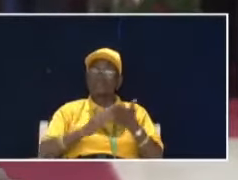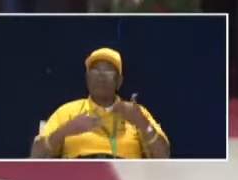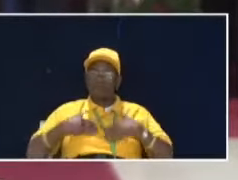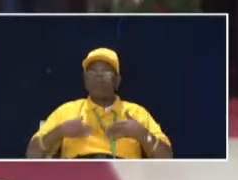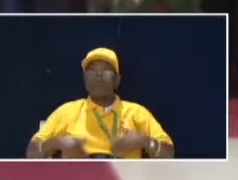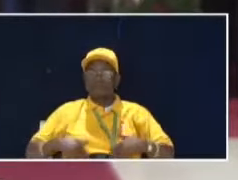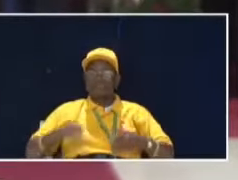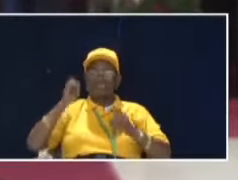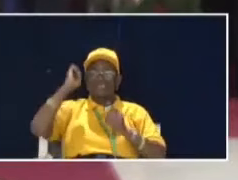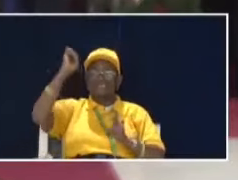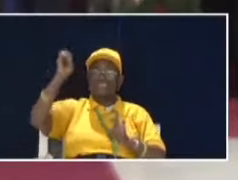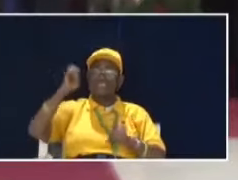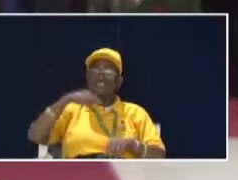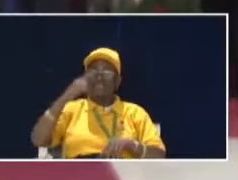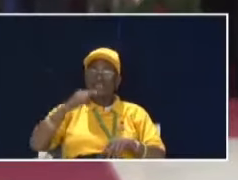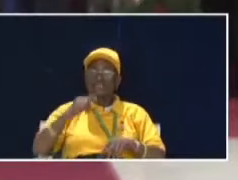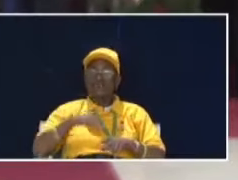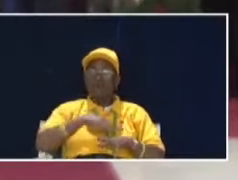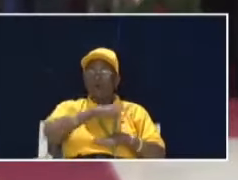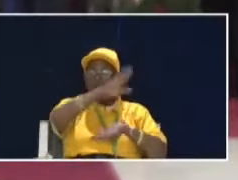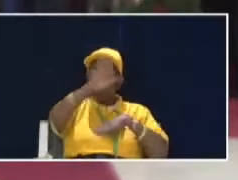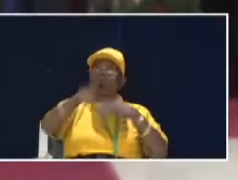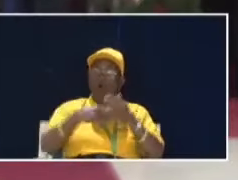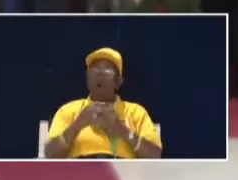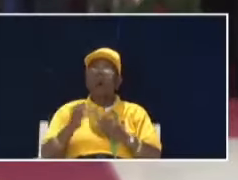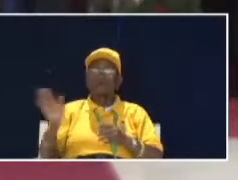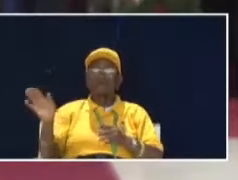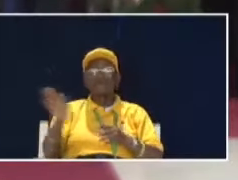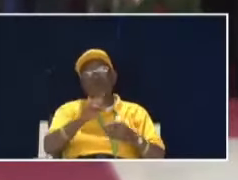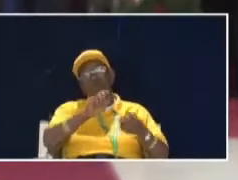He said, all your headaches,